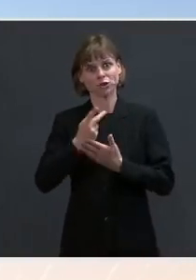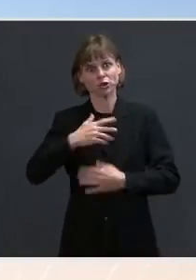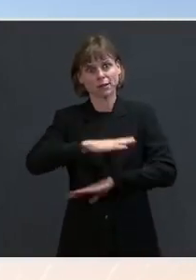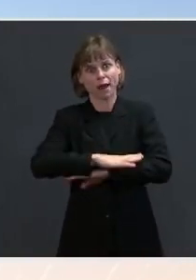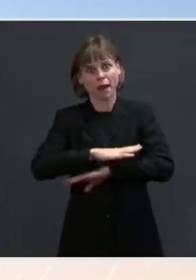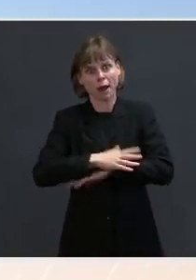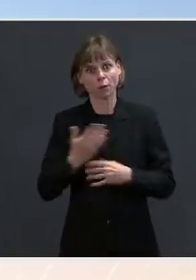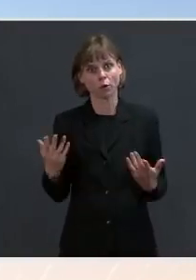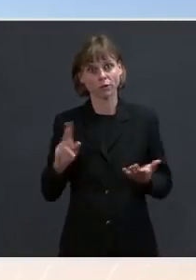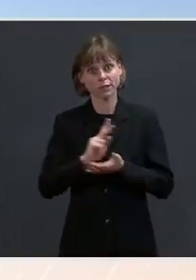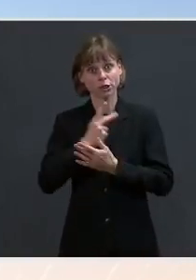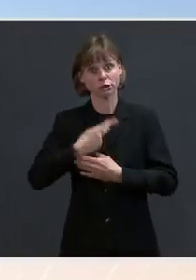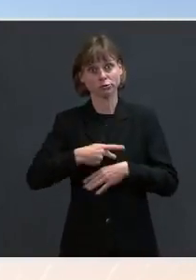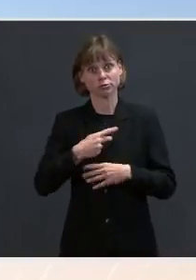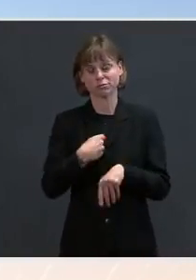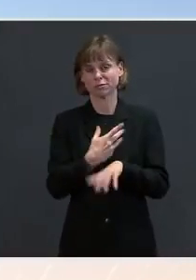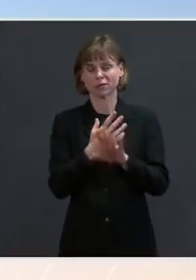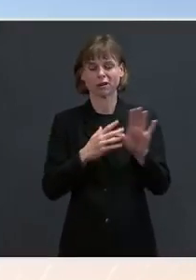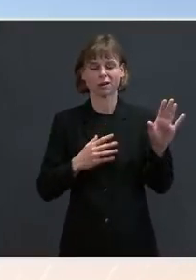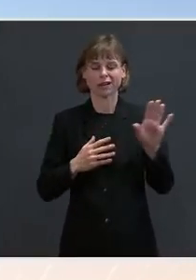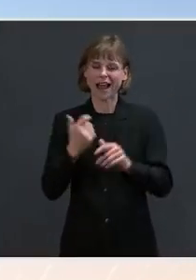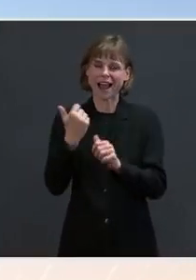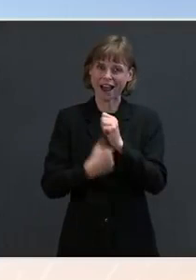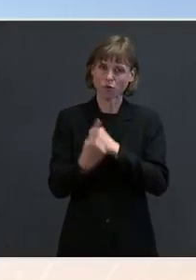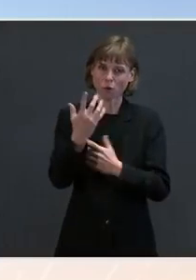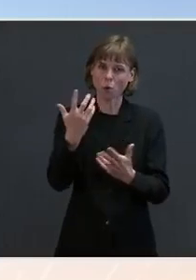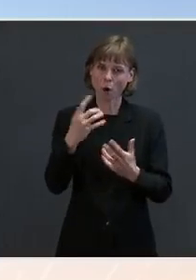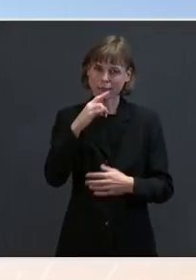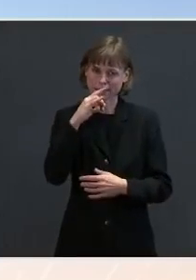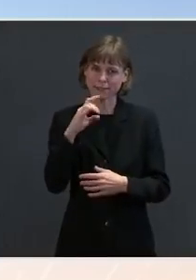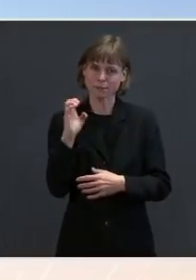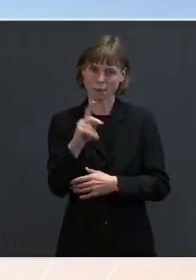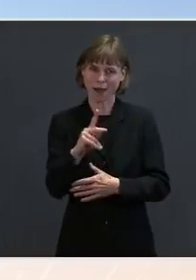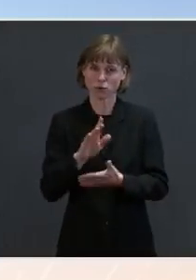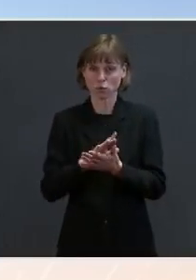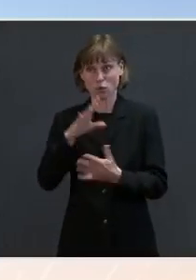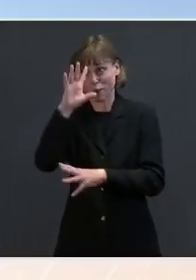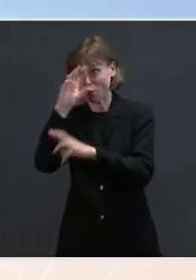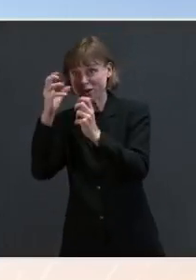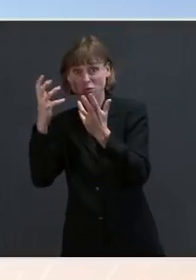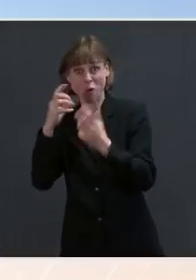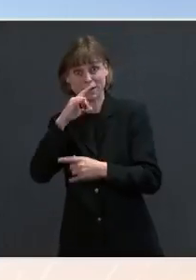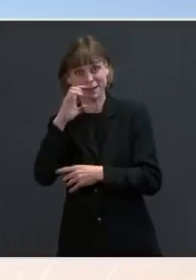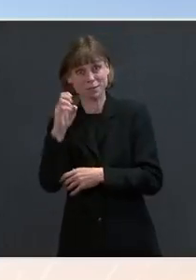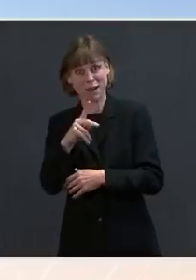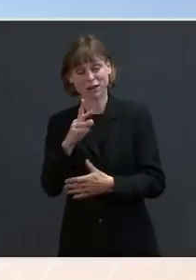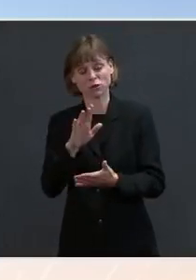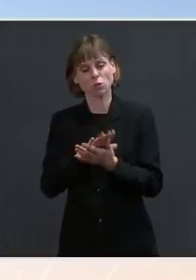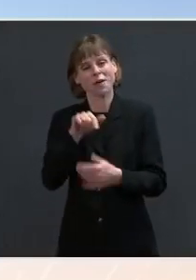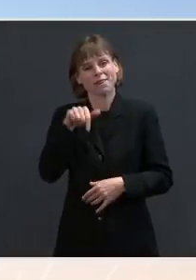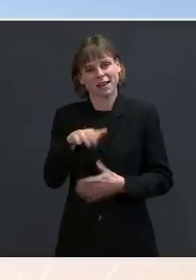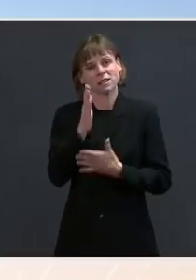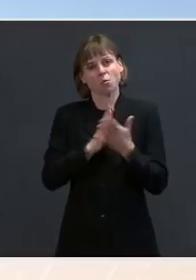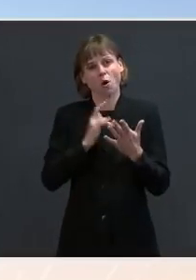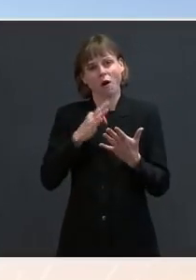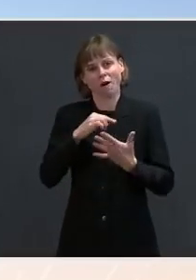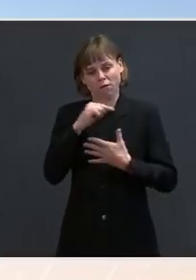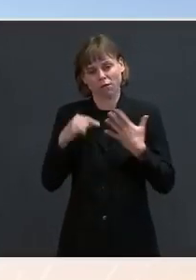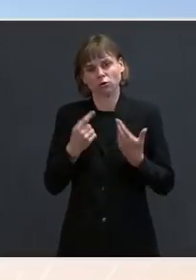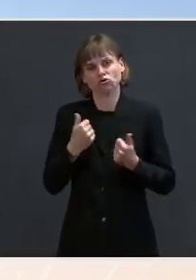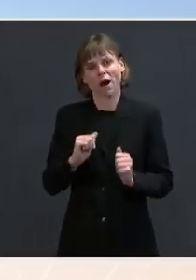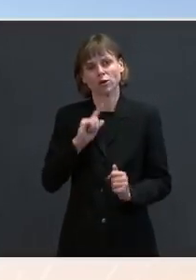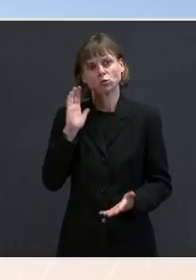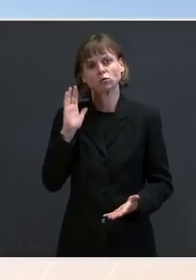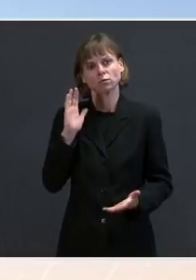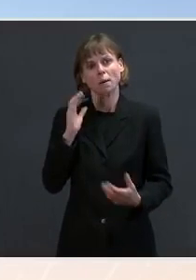counters. And everybody wants, the president wants kids to be back in school. This is part of the effort to ease that. One last question on the effort.